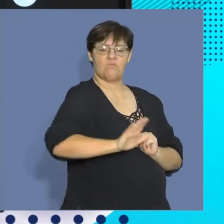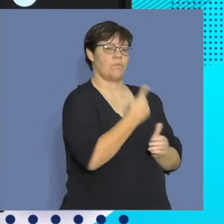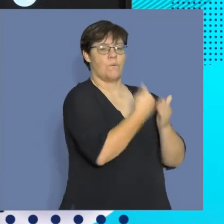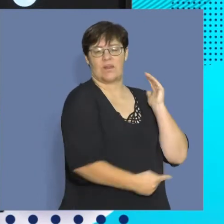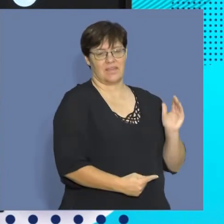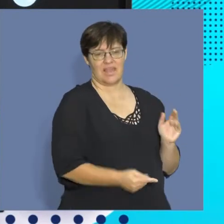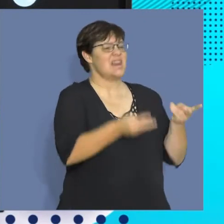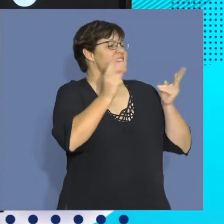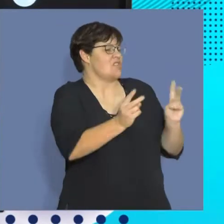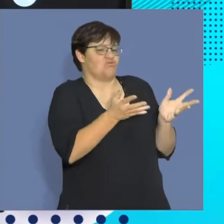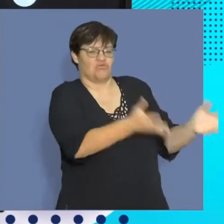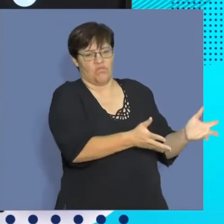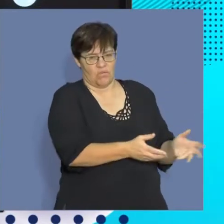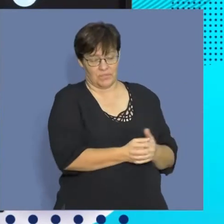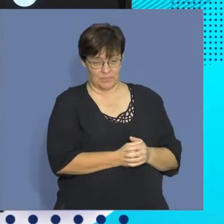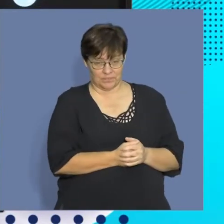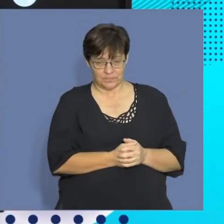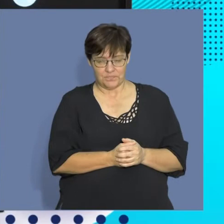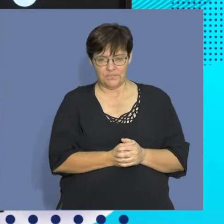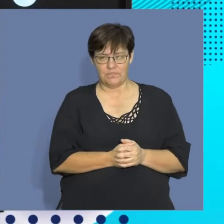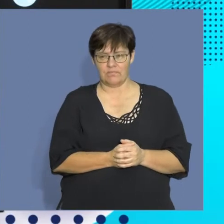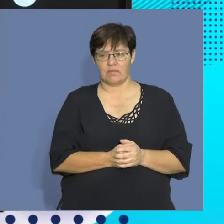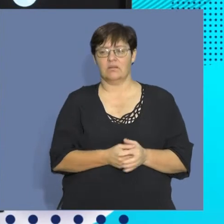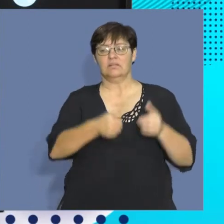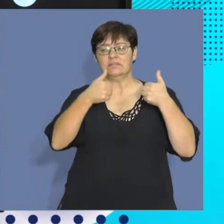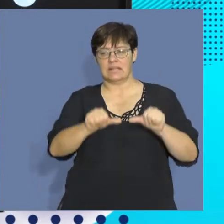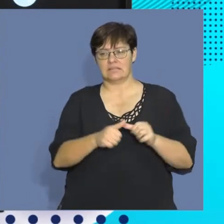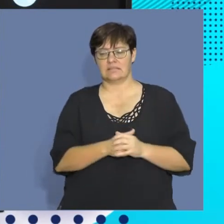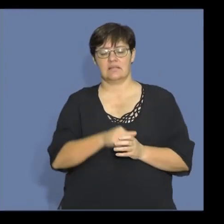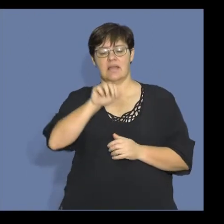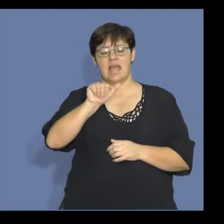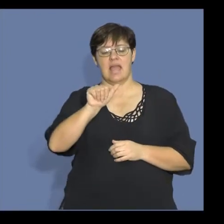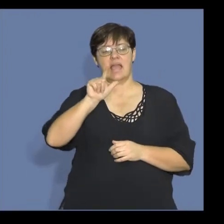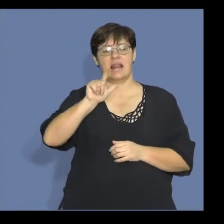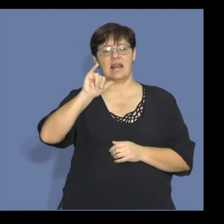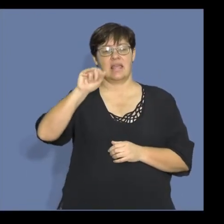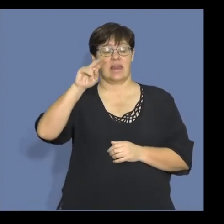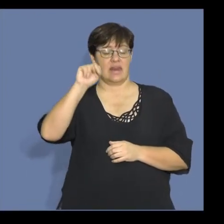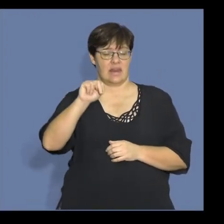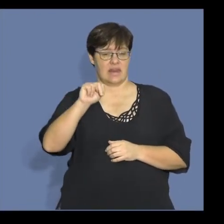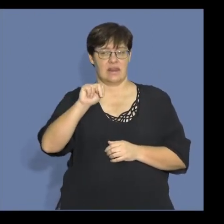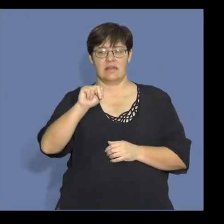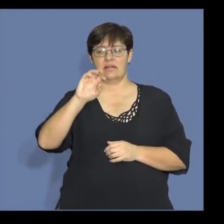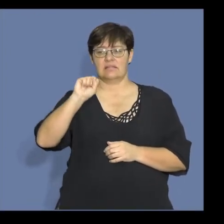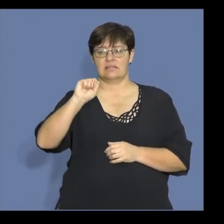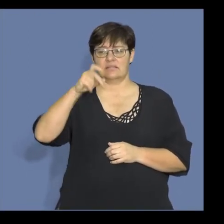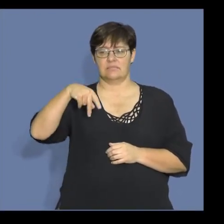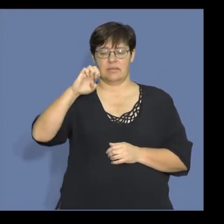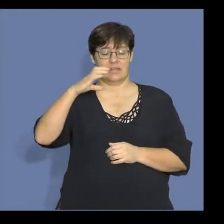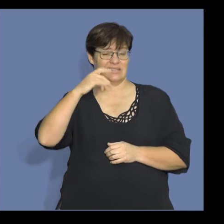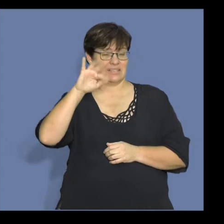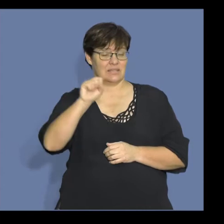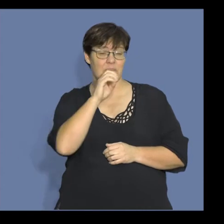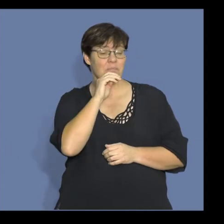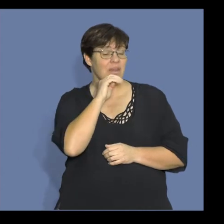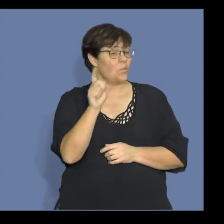one specific habitat naturally and nowhere else in the world. The next concept are alien species. And as we